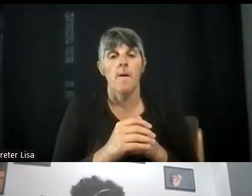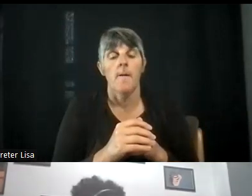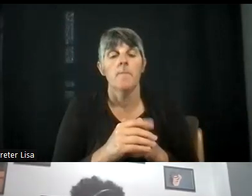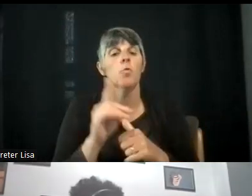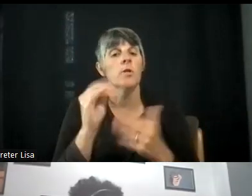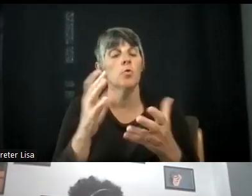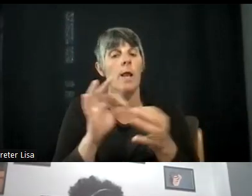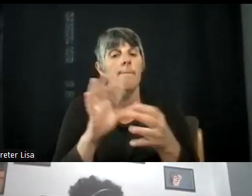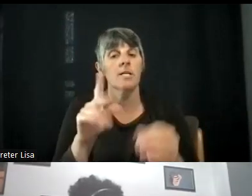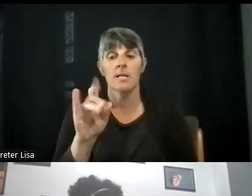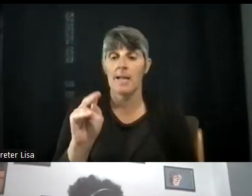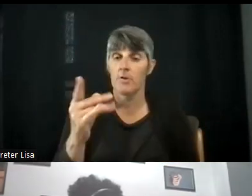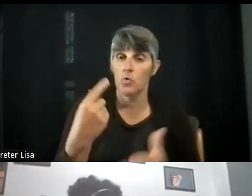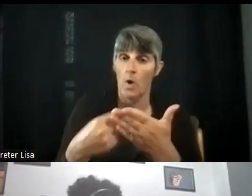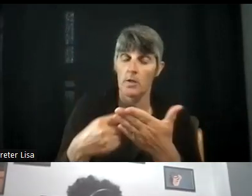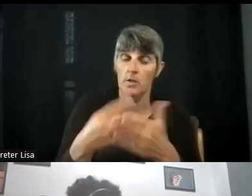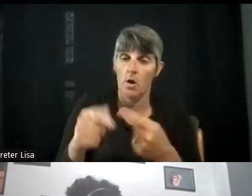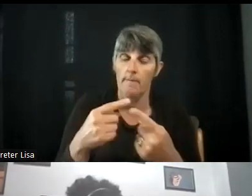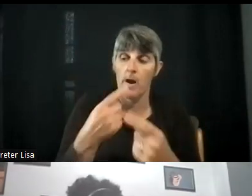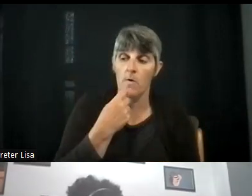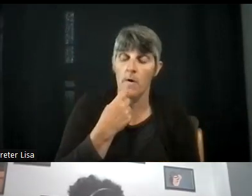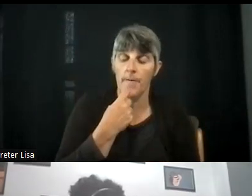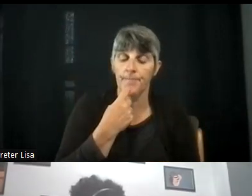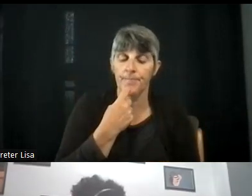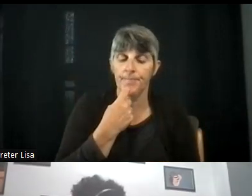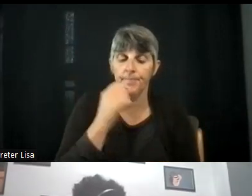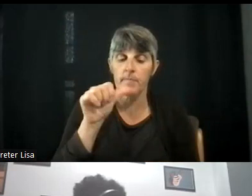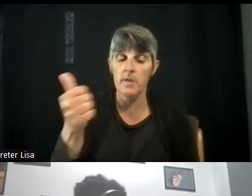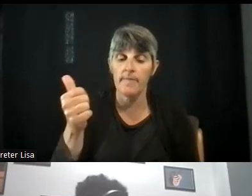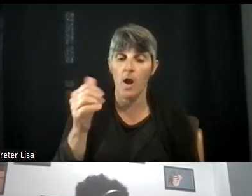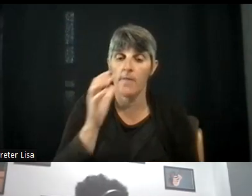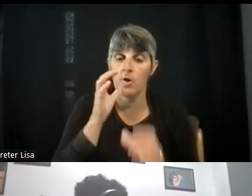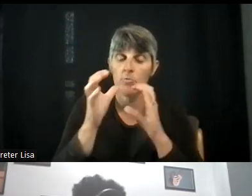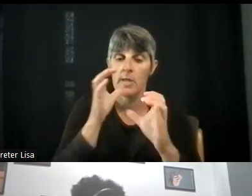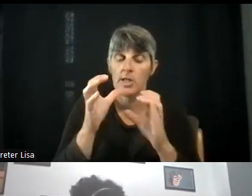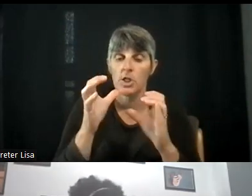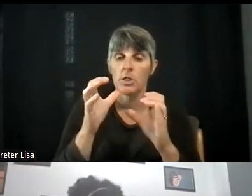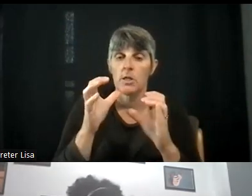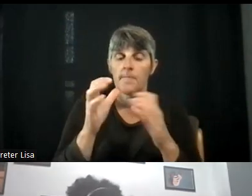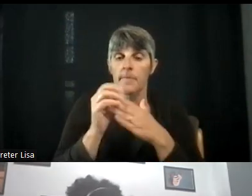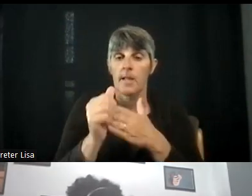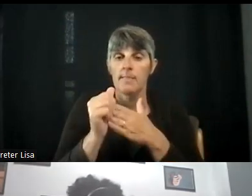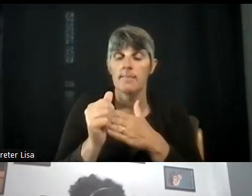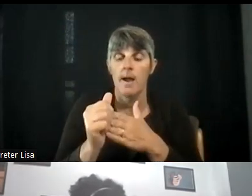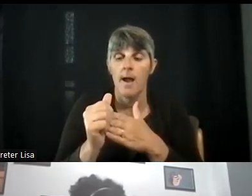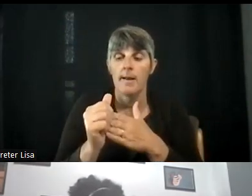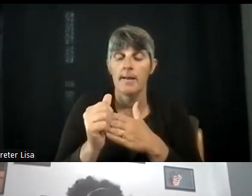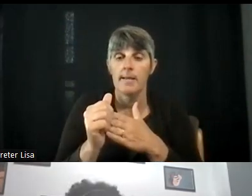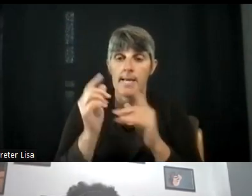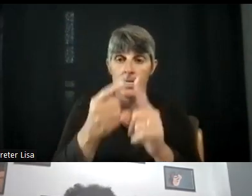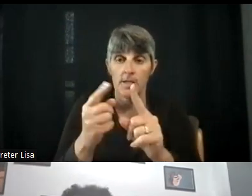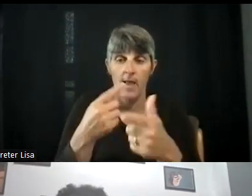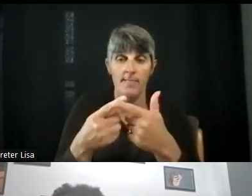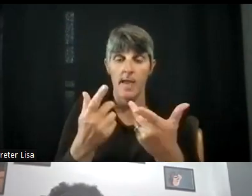do want to mention, Kevin, do you want to talk about the other communications led initiative, and